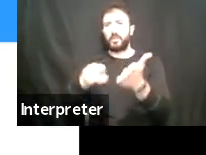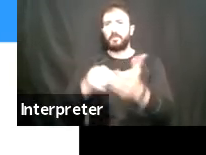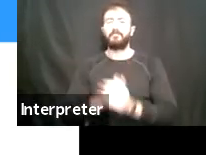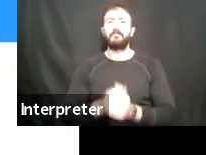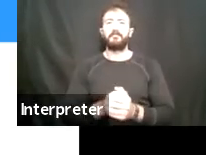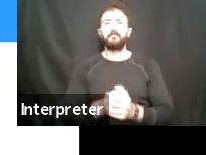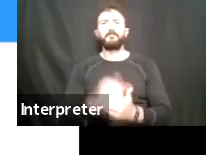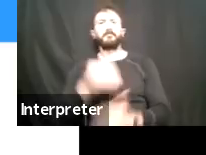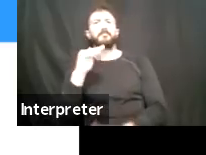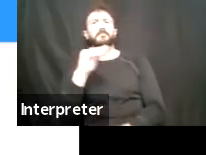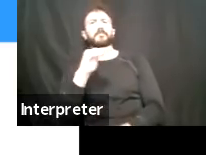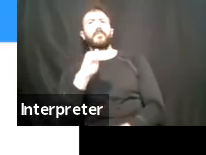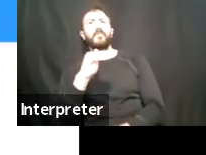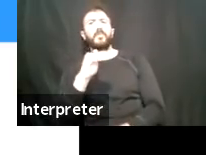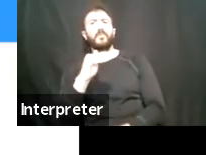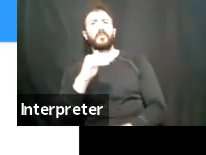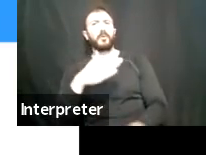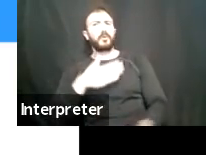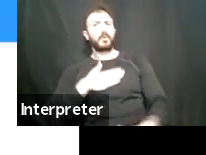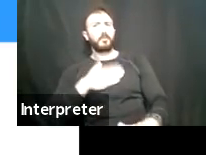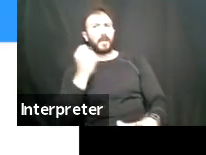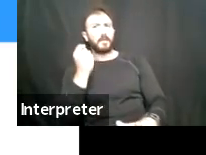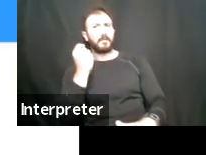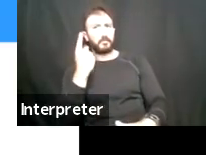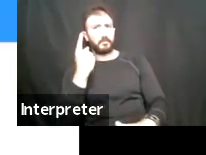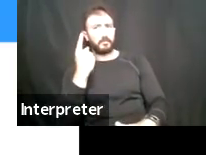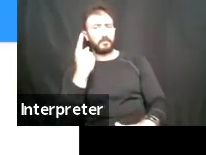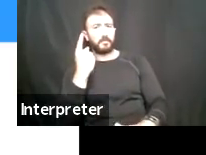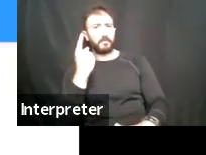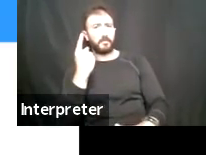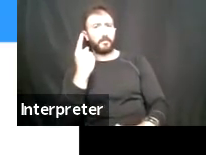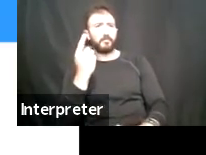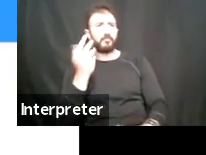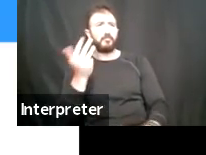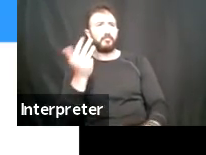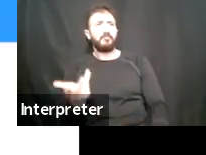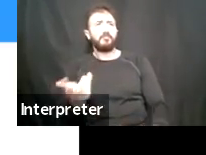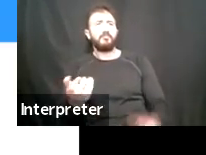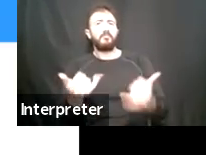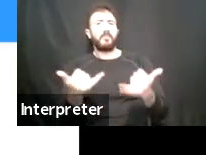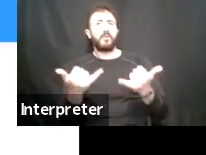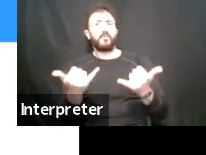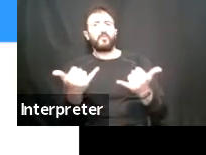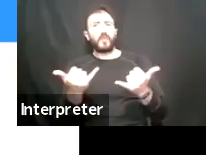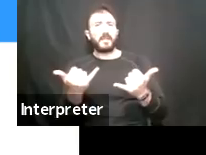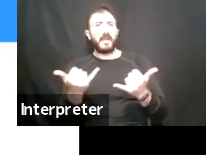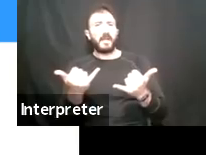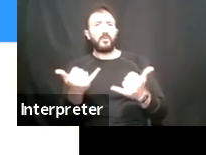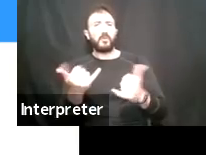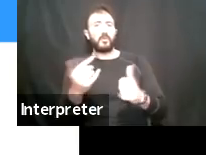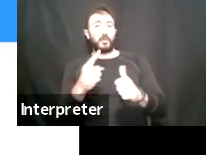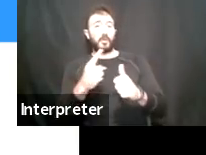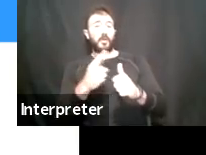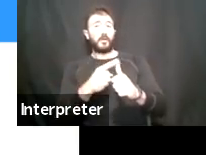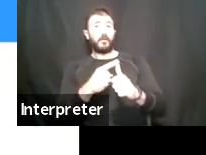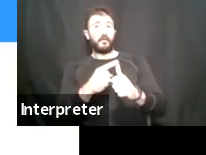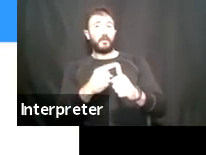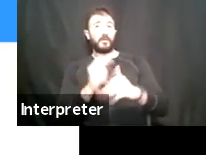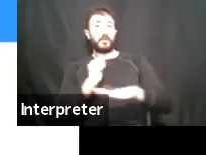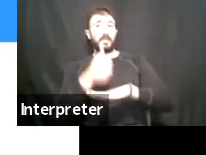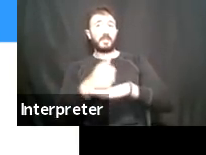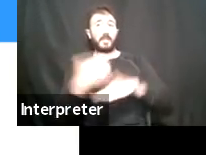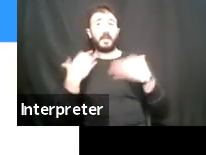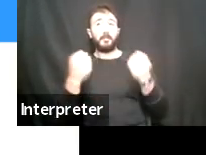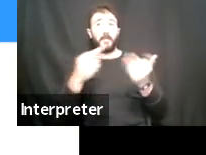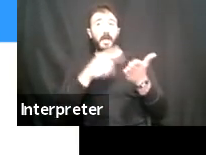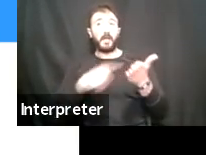So I do understand, Nancy, that because we're kind of in this period of first we're getting staff to use the health check app, and